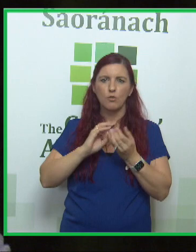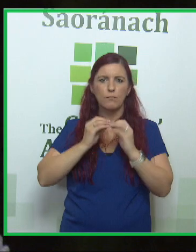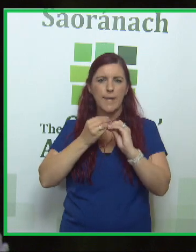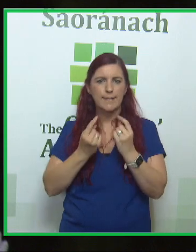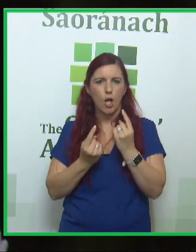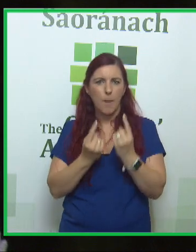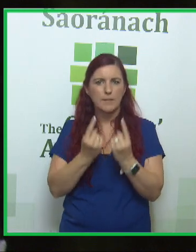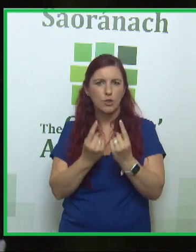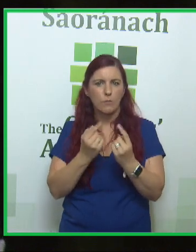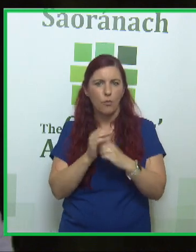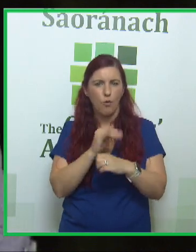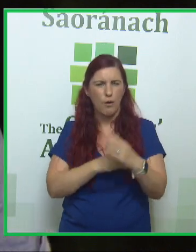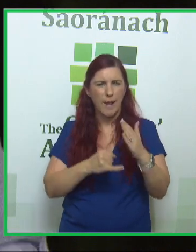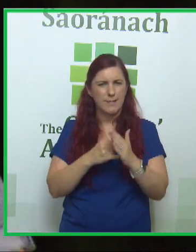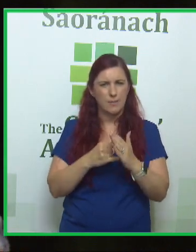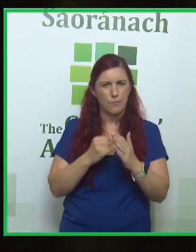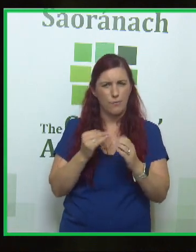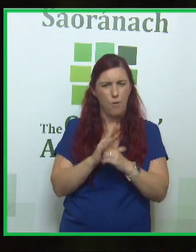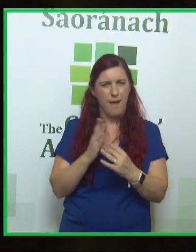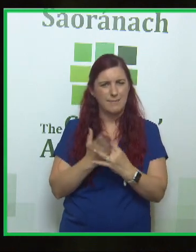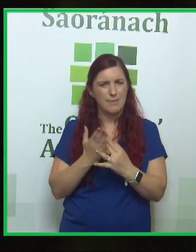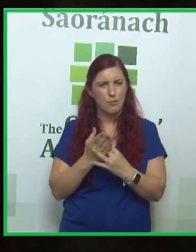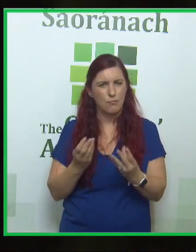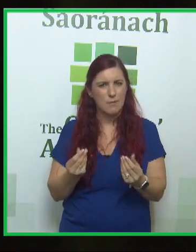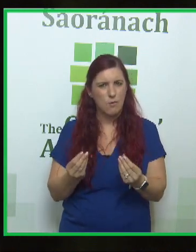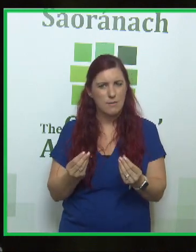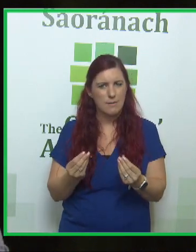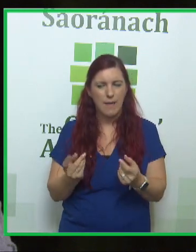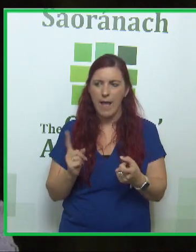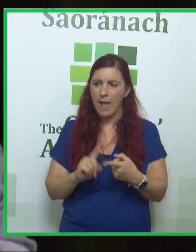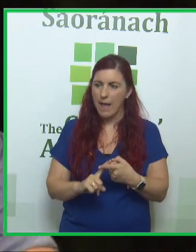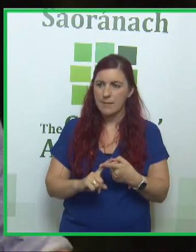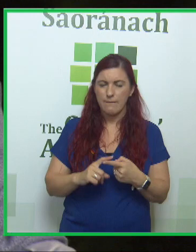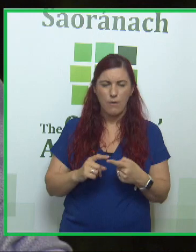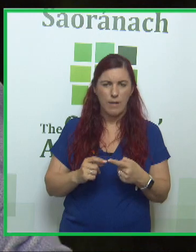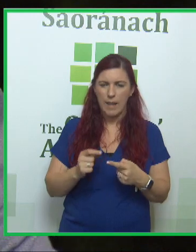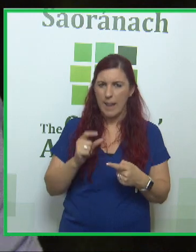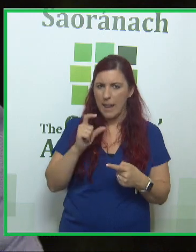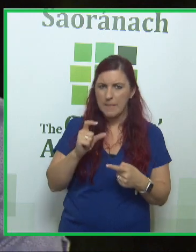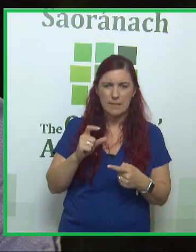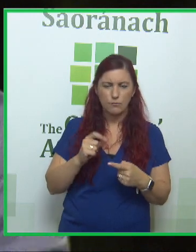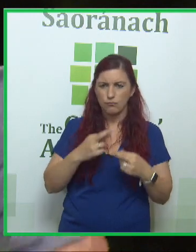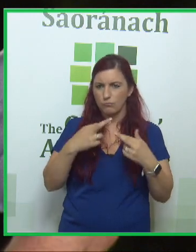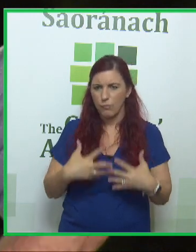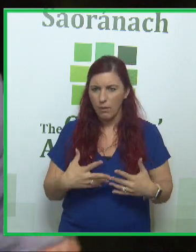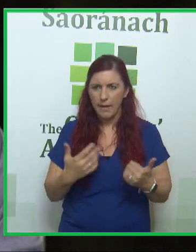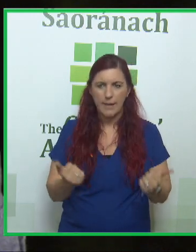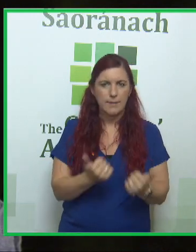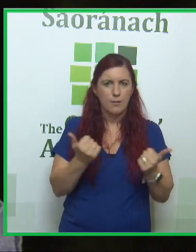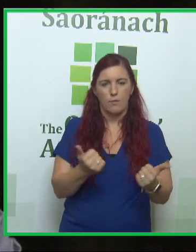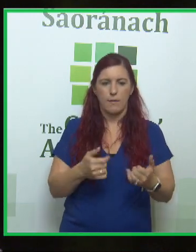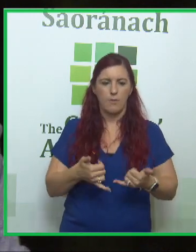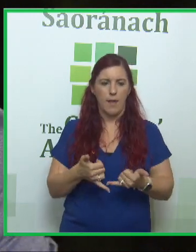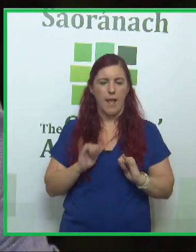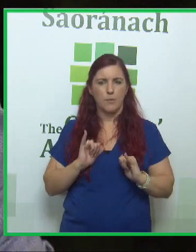accessing resources. The model is also based on very limited outcome indicators, which are incapable of doing justice to